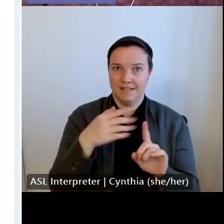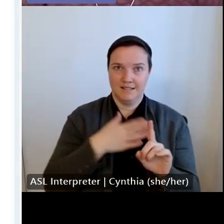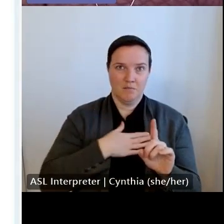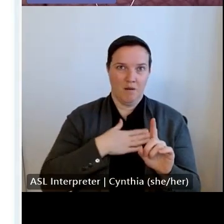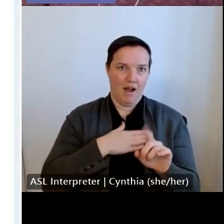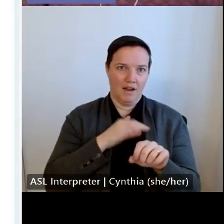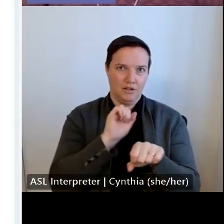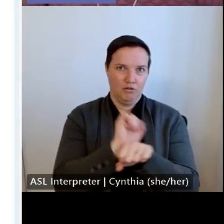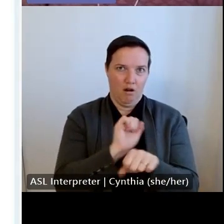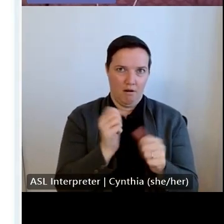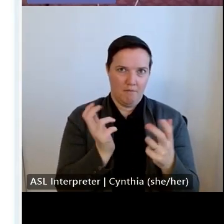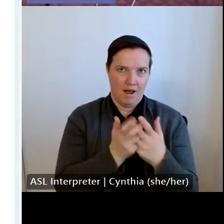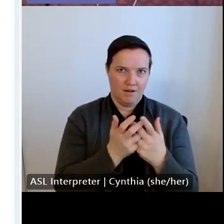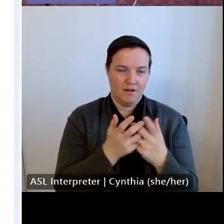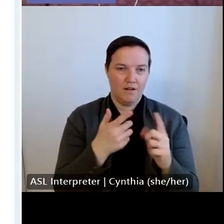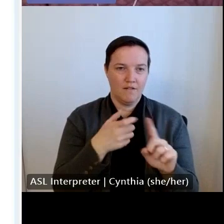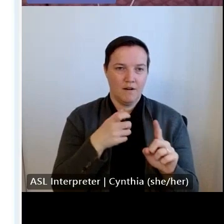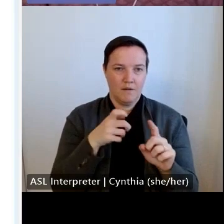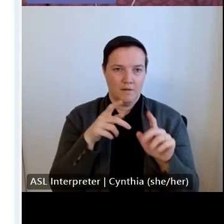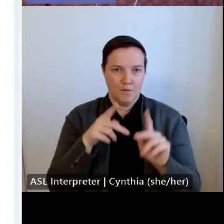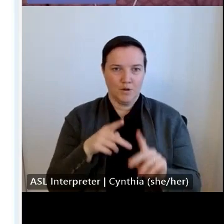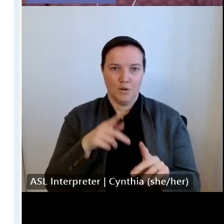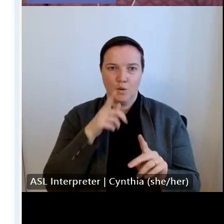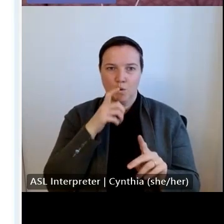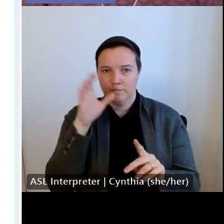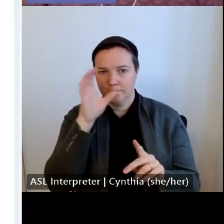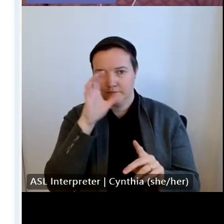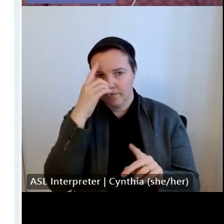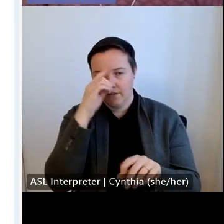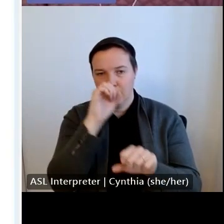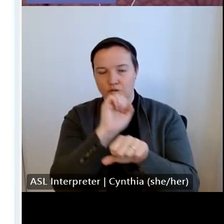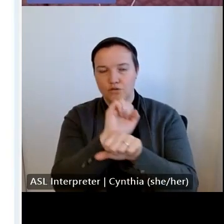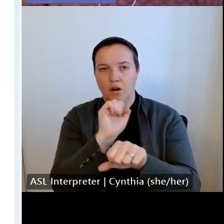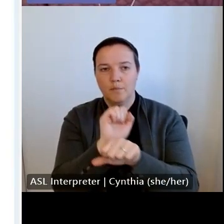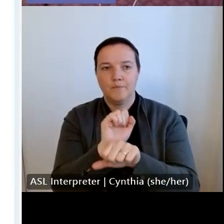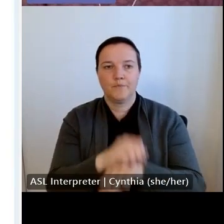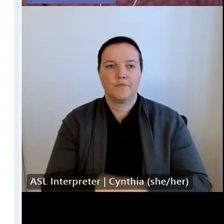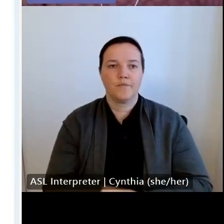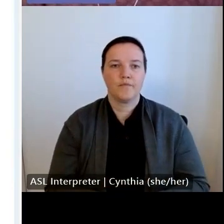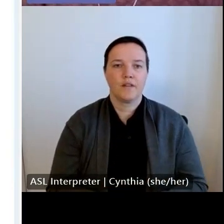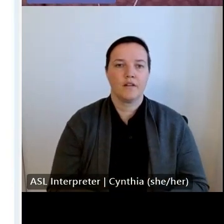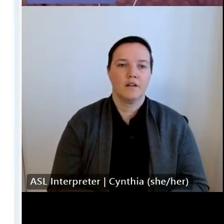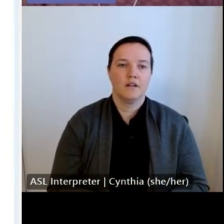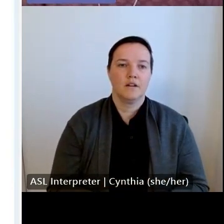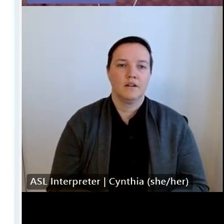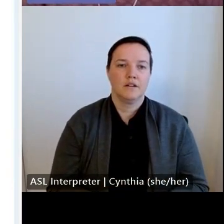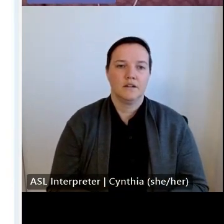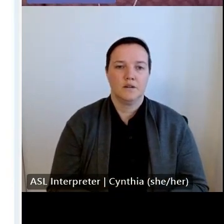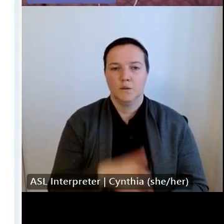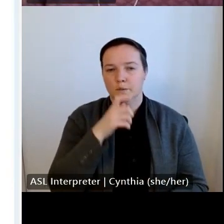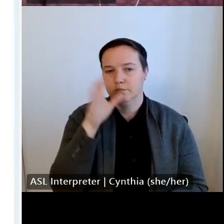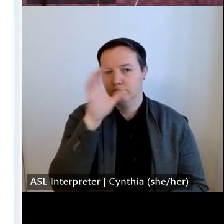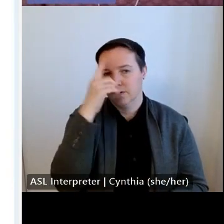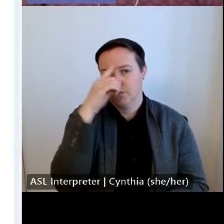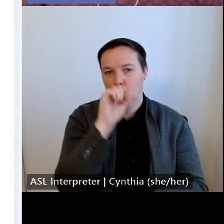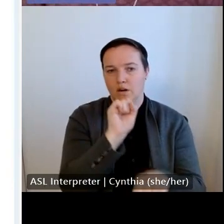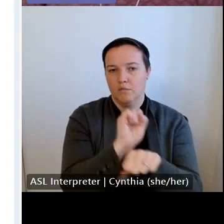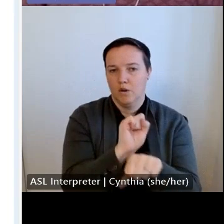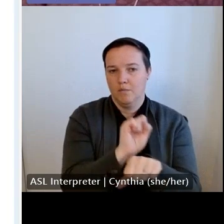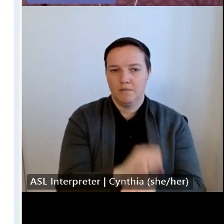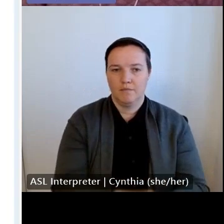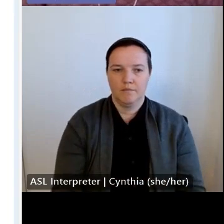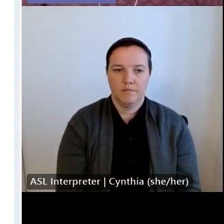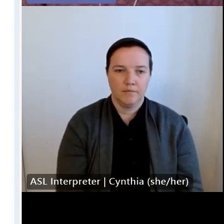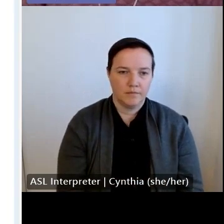of a job seeker who's looking with a disability that is looking for employment. So as